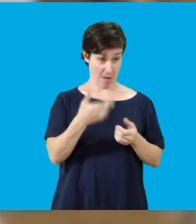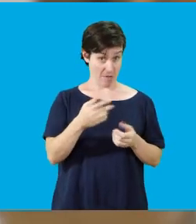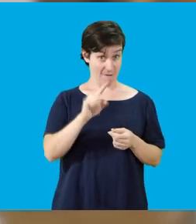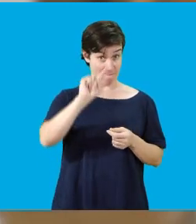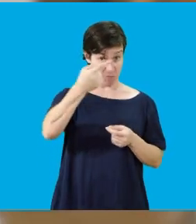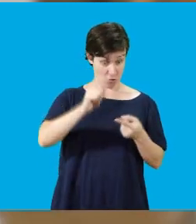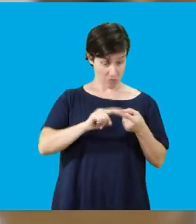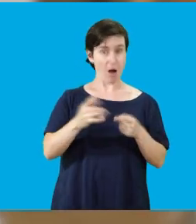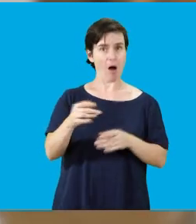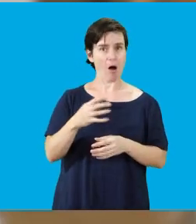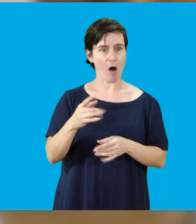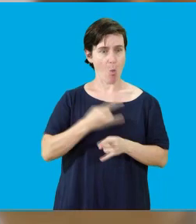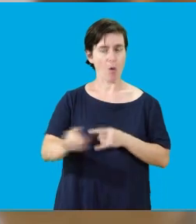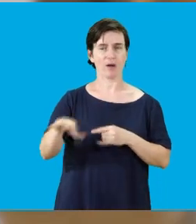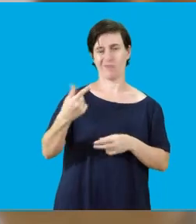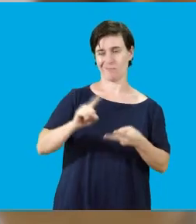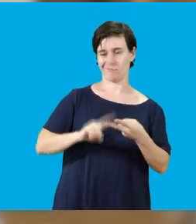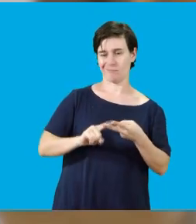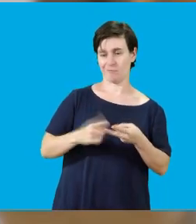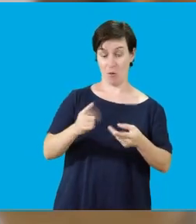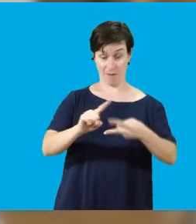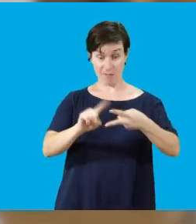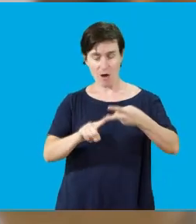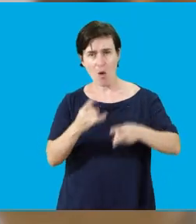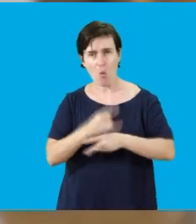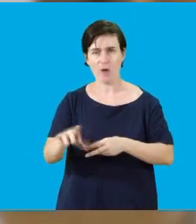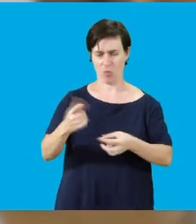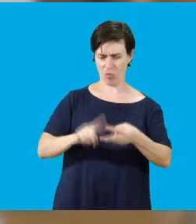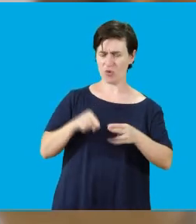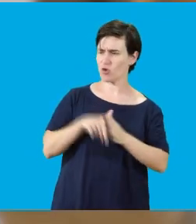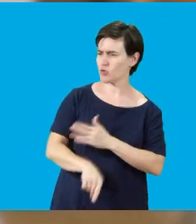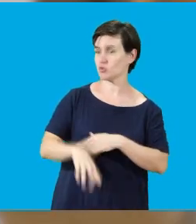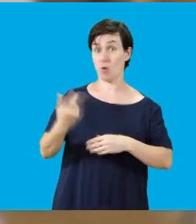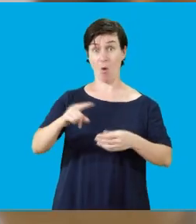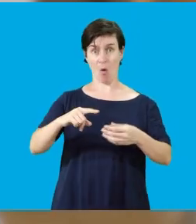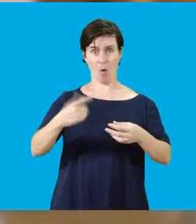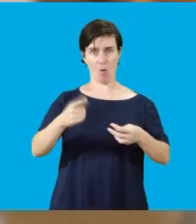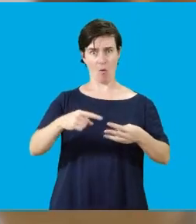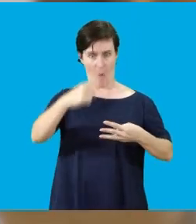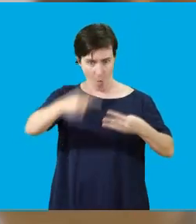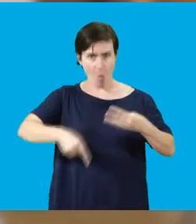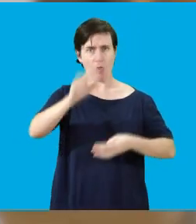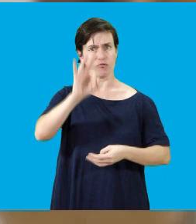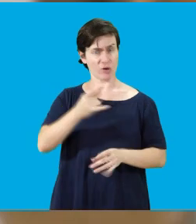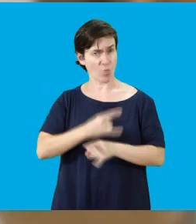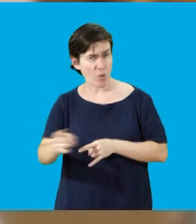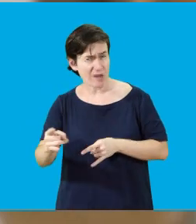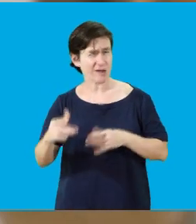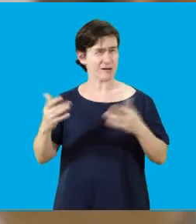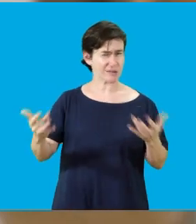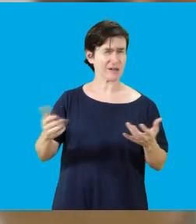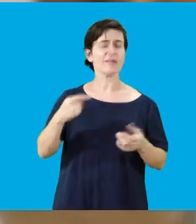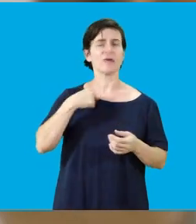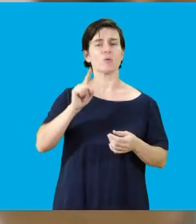they won the first game, or they won the second game, or they won the first 2 games, or they won all the 3 games, divided by the number of events,